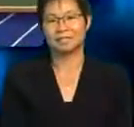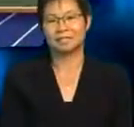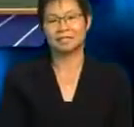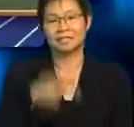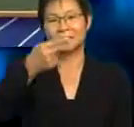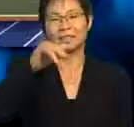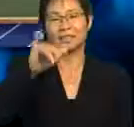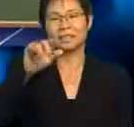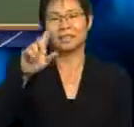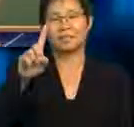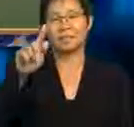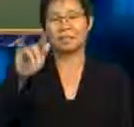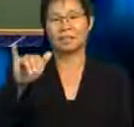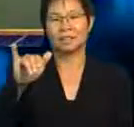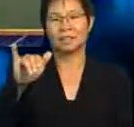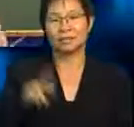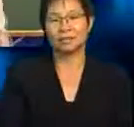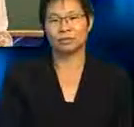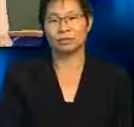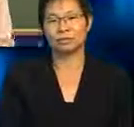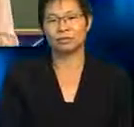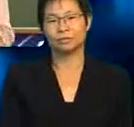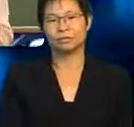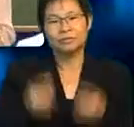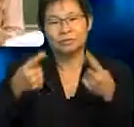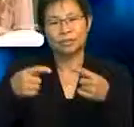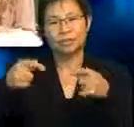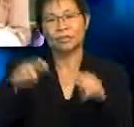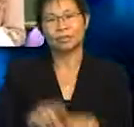Let me see. Akidayu, you try.